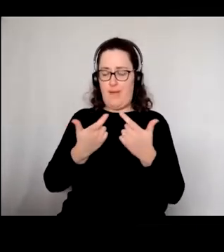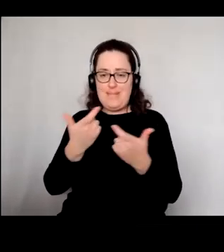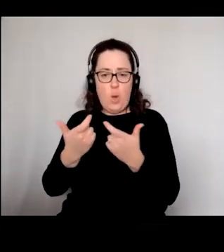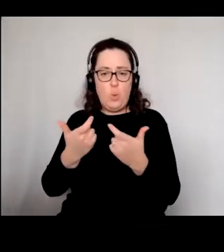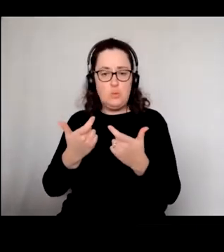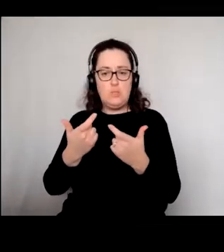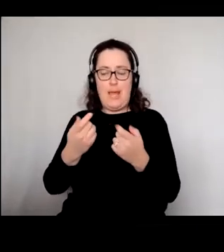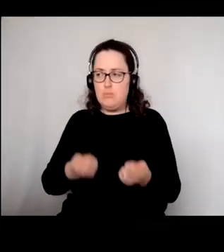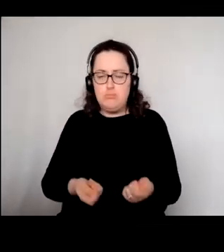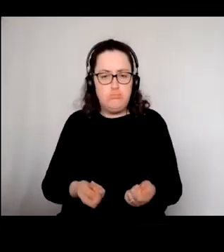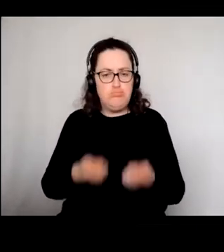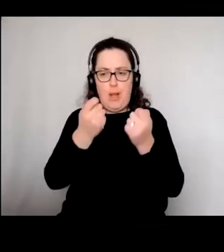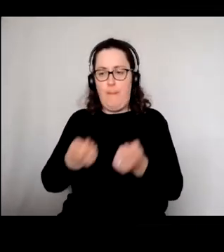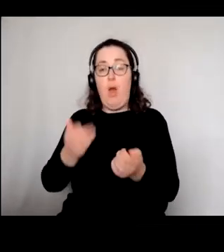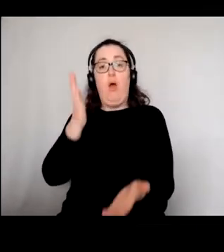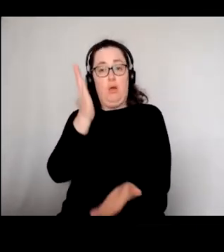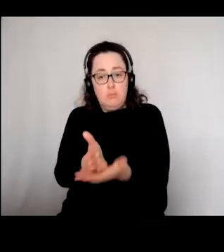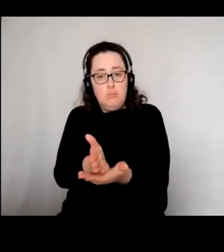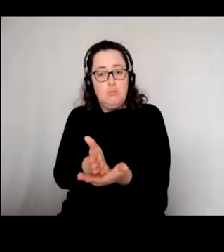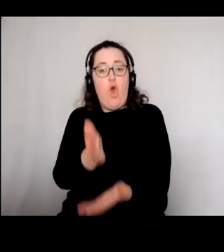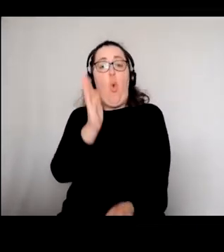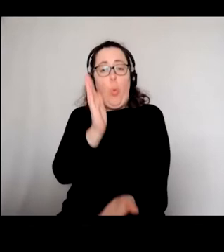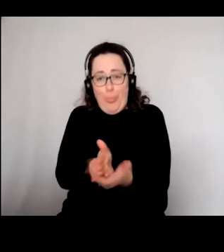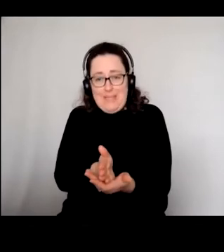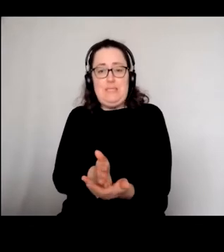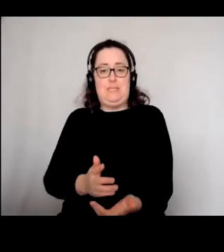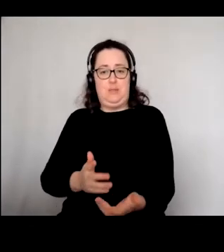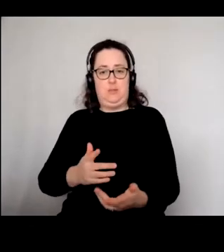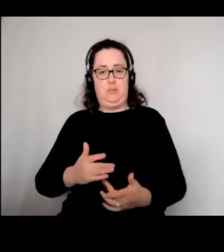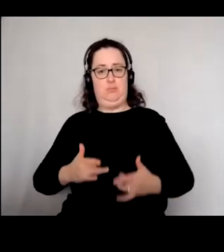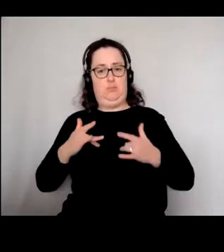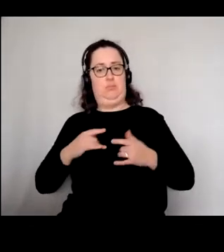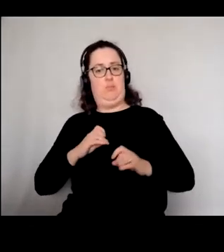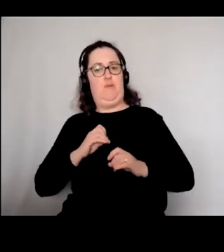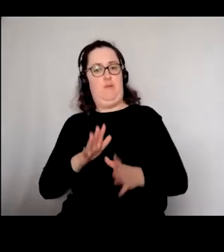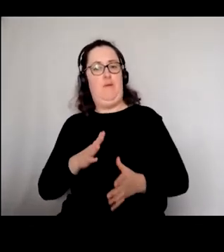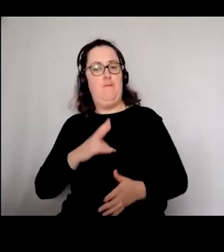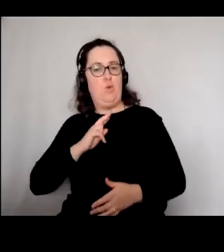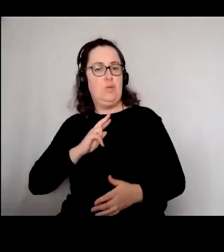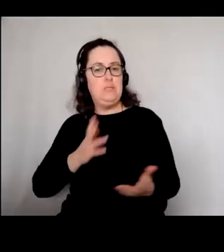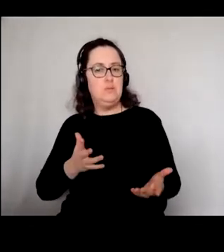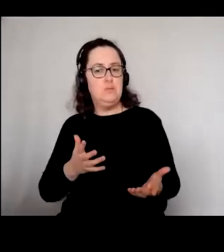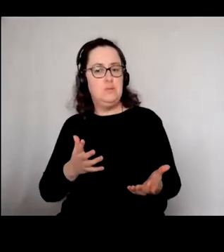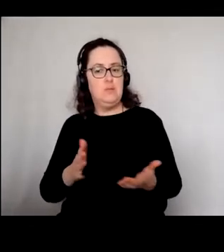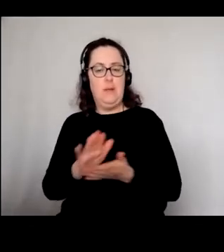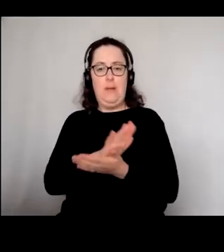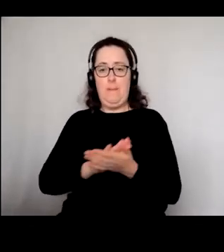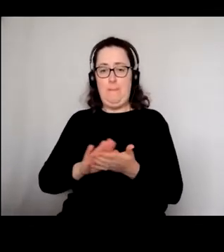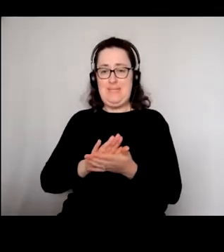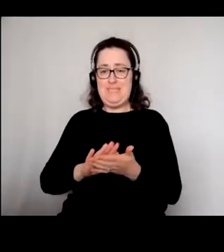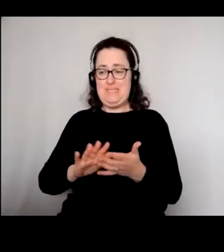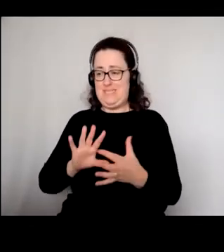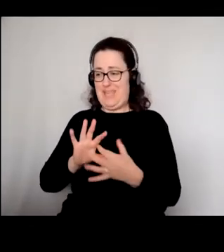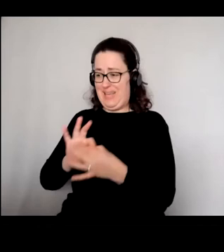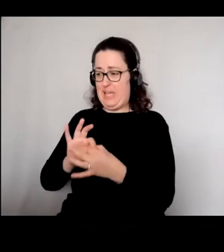highlighting authentic voices. And I don't know how else we could have done that exhibition without that engagement from the beginning.